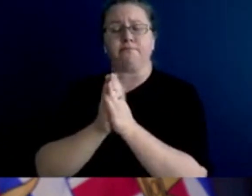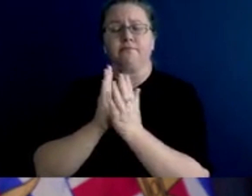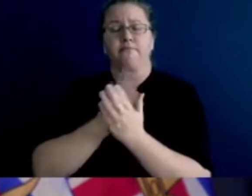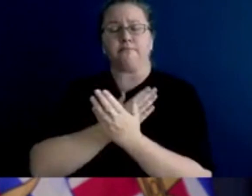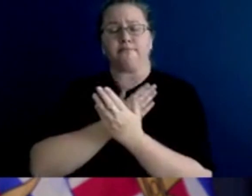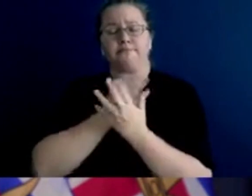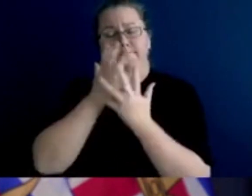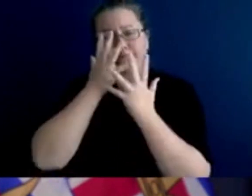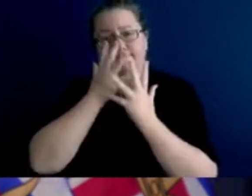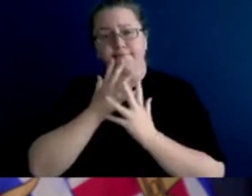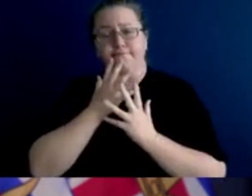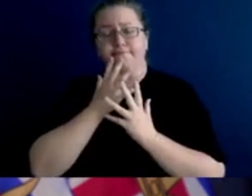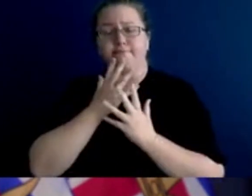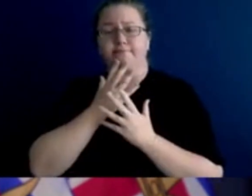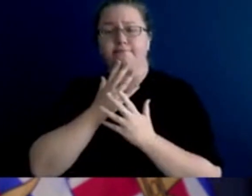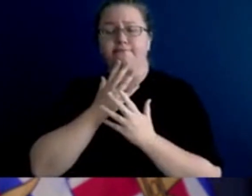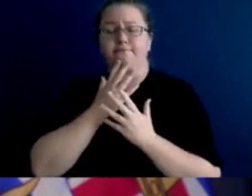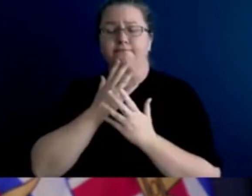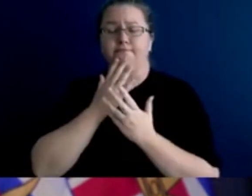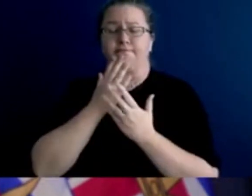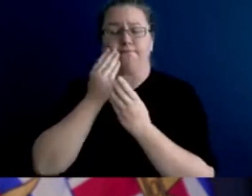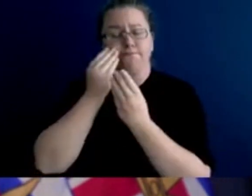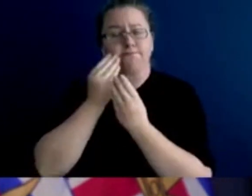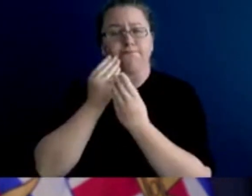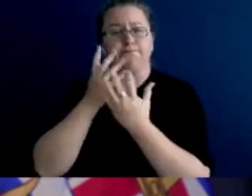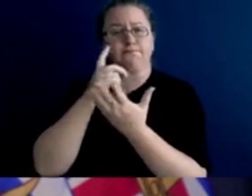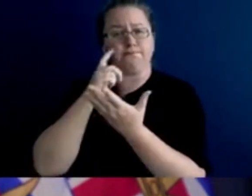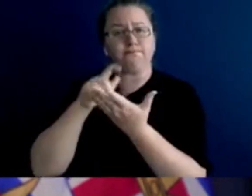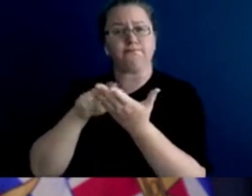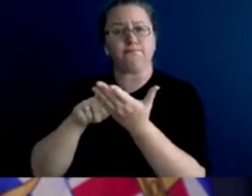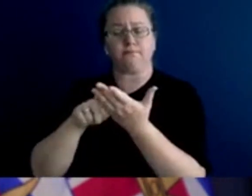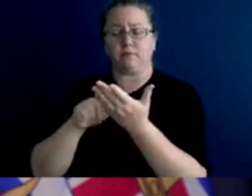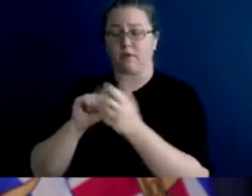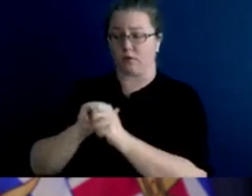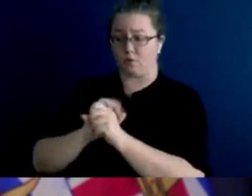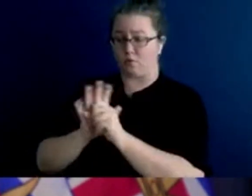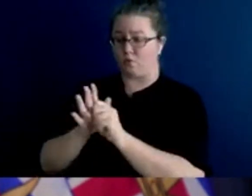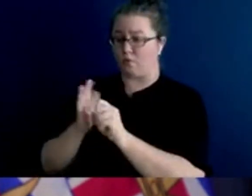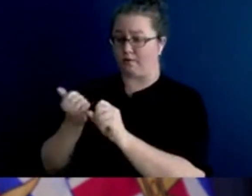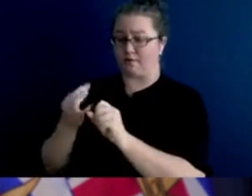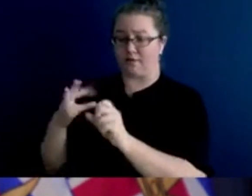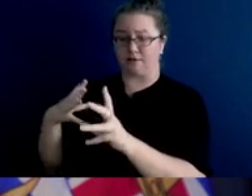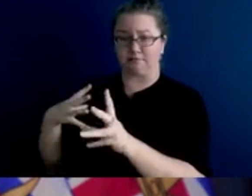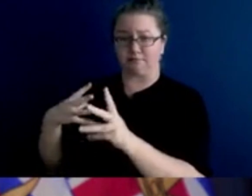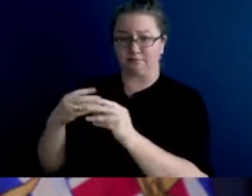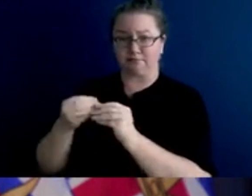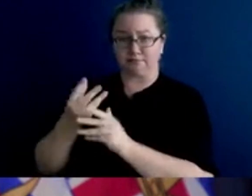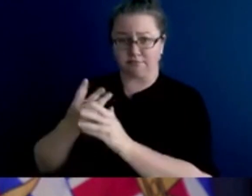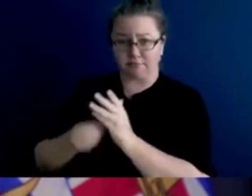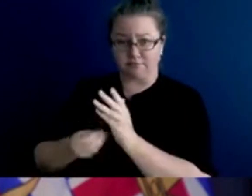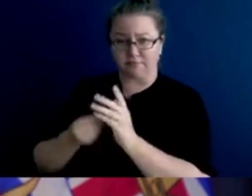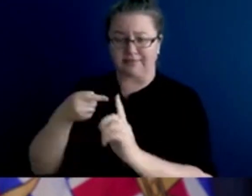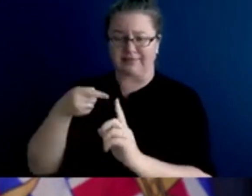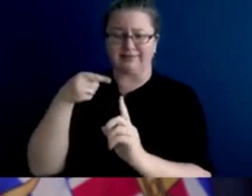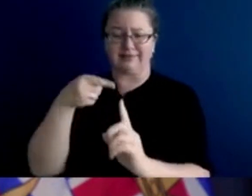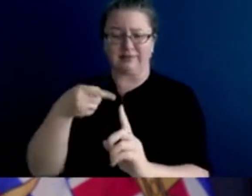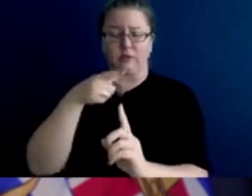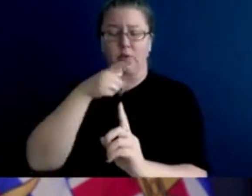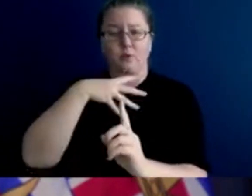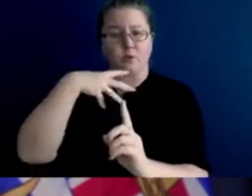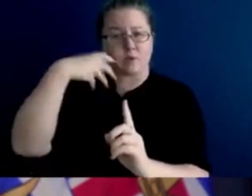I just want to express our deep, deep condolences, understanding how important the elders are